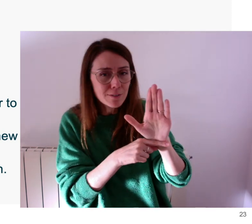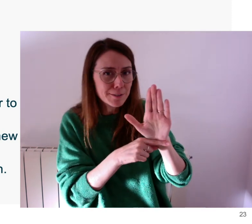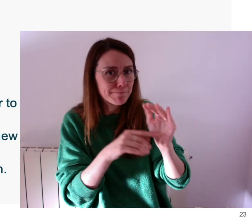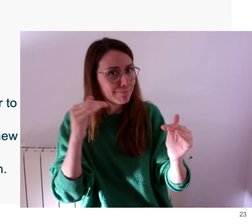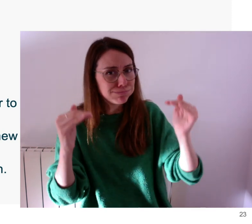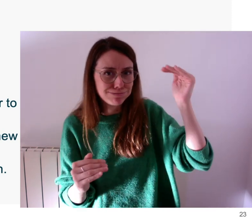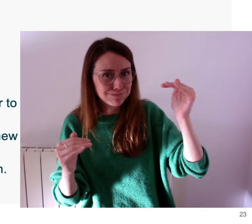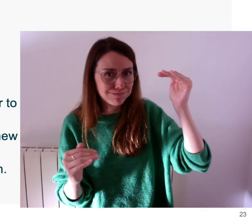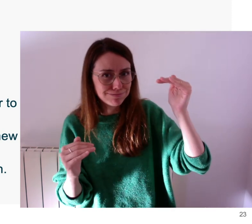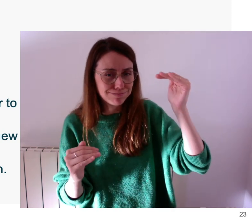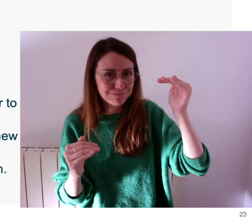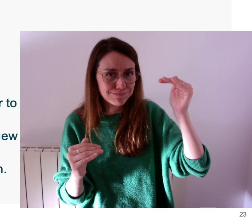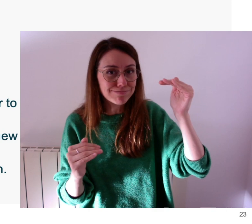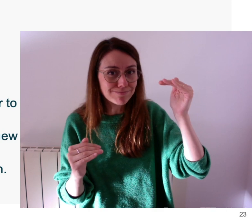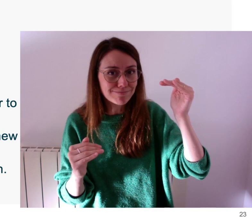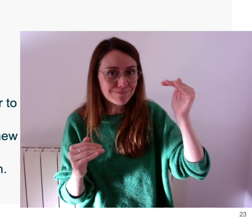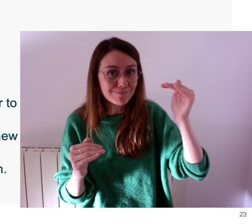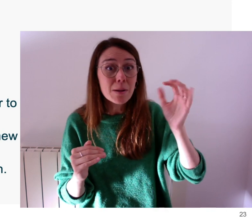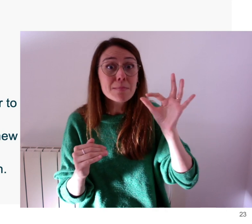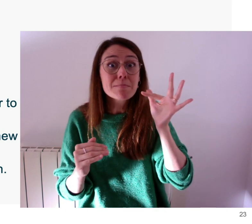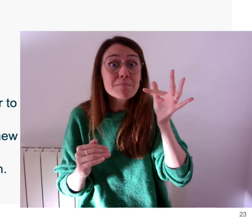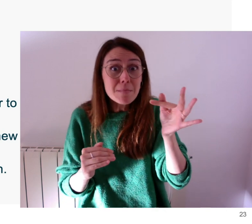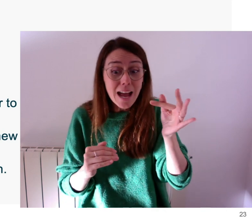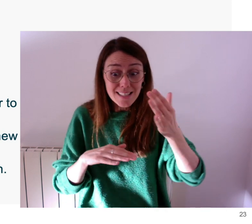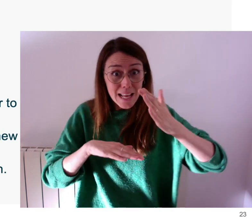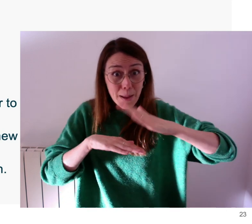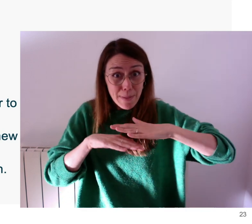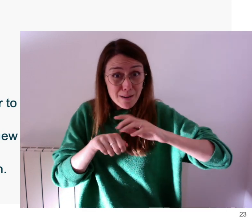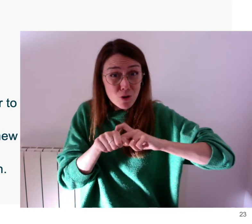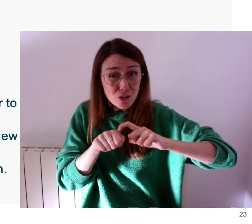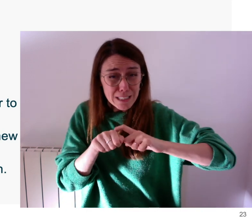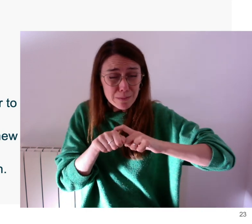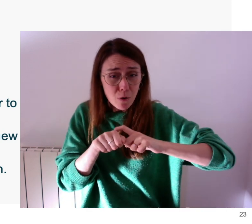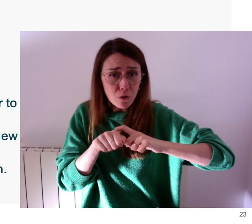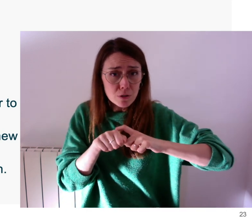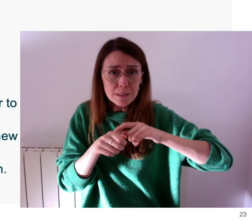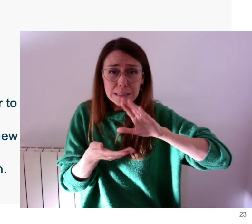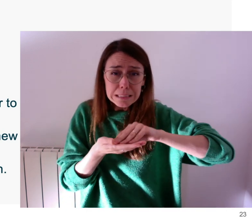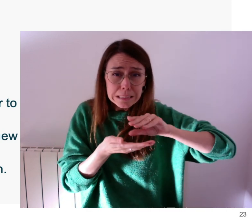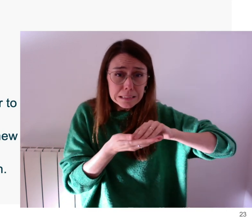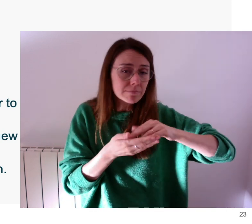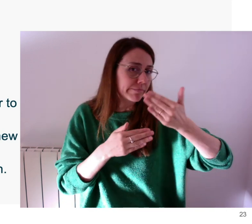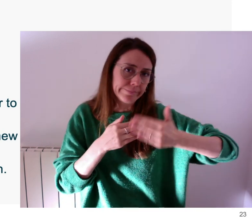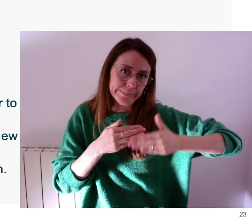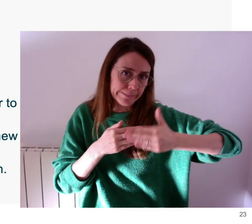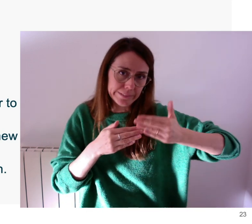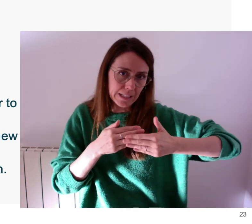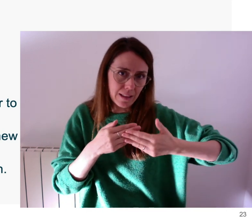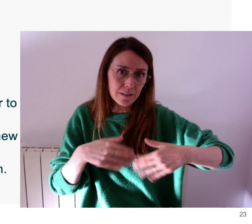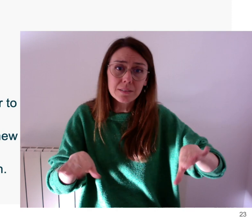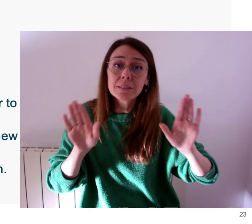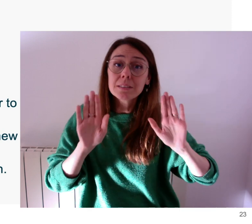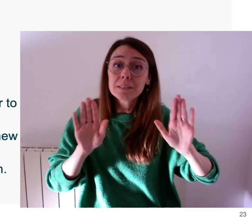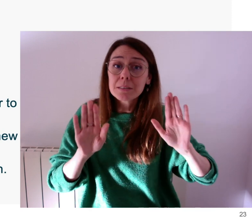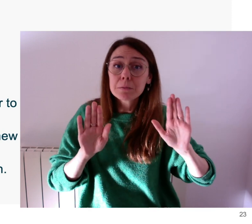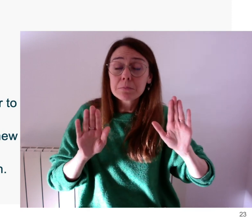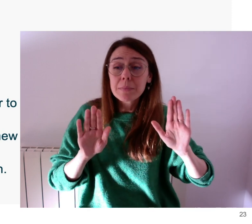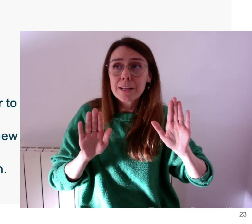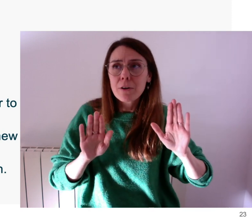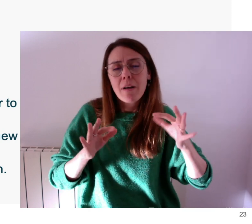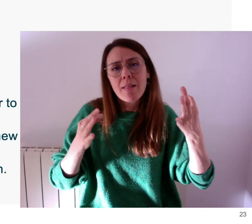remark that the data presented here were skewed, and that also there was a limited number of different